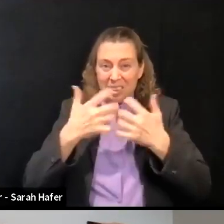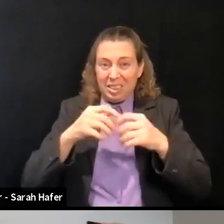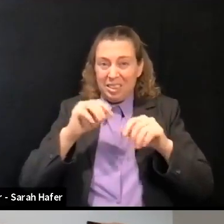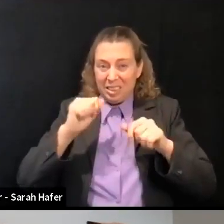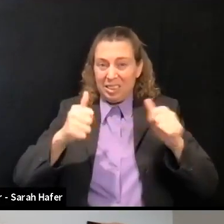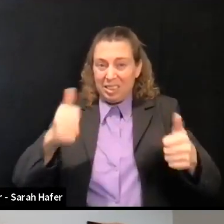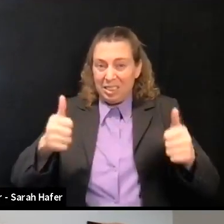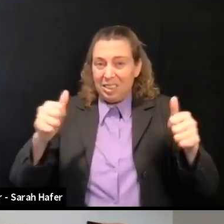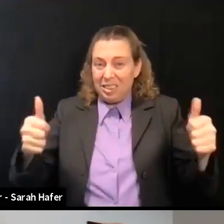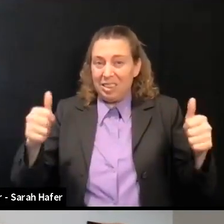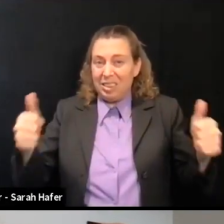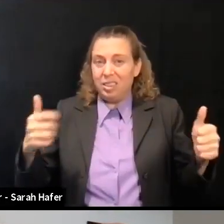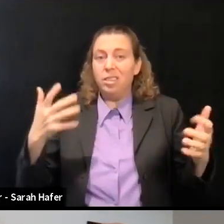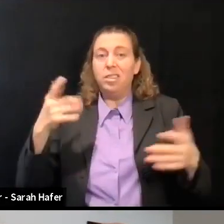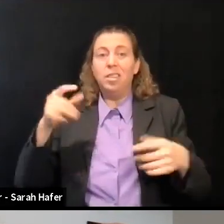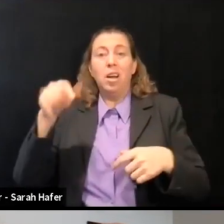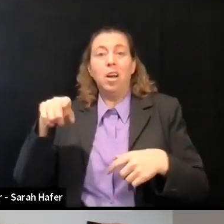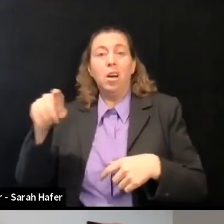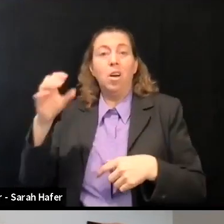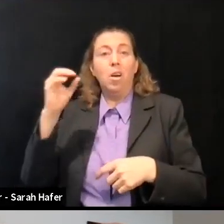safestrongoregon.org or